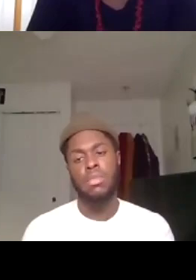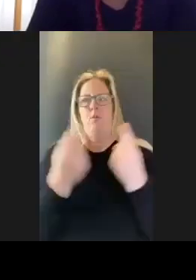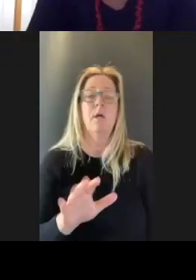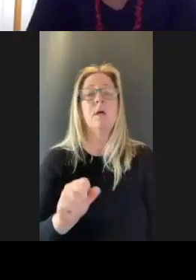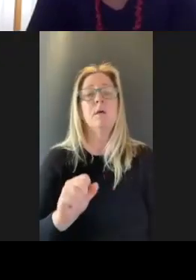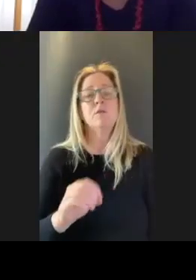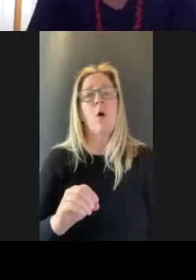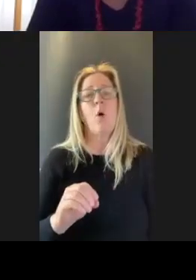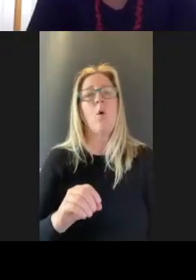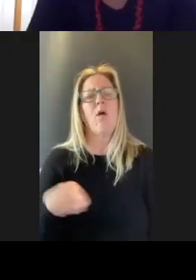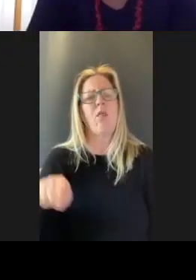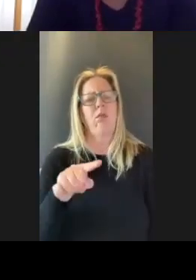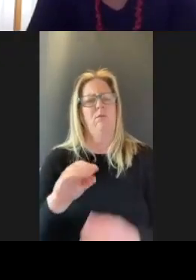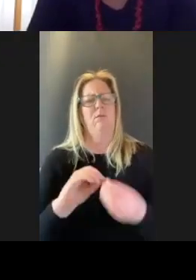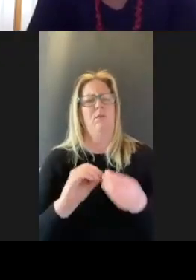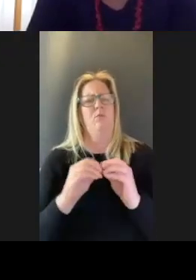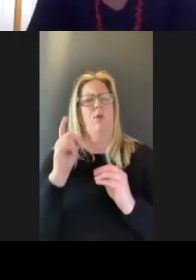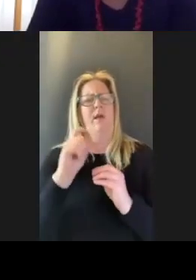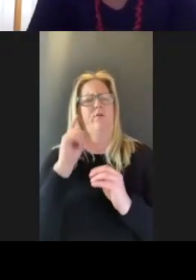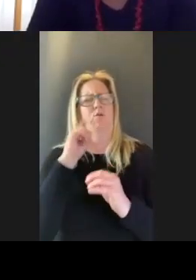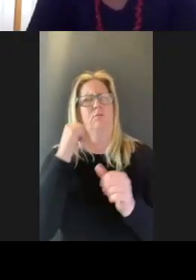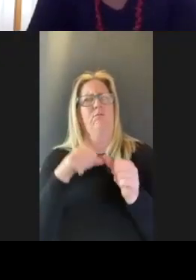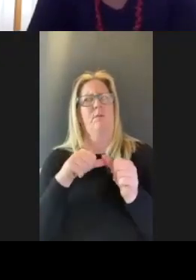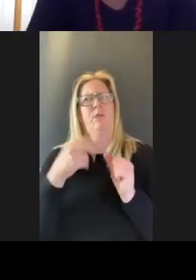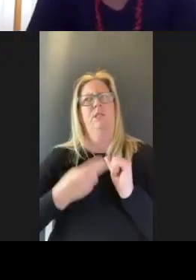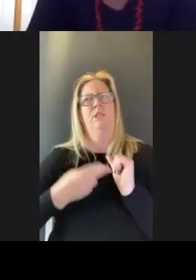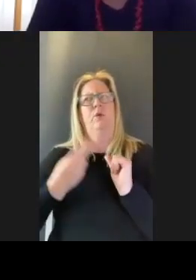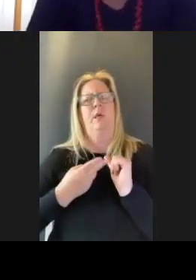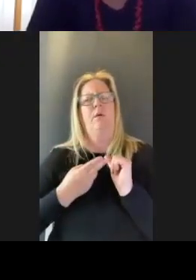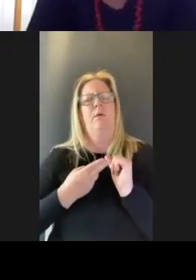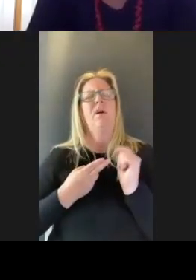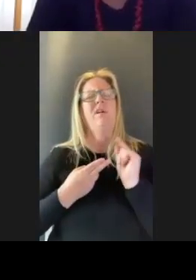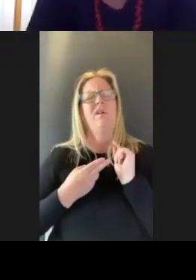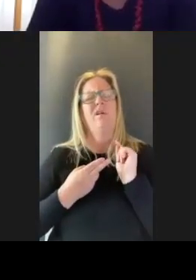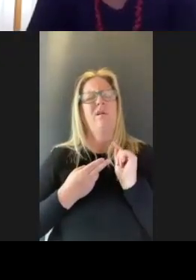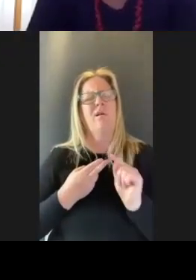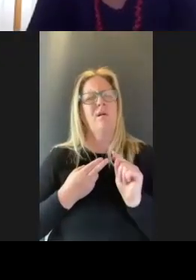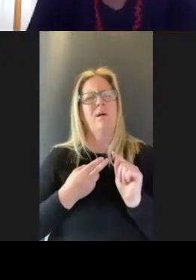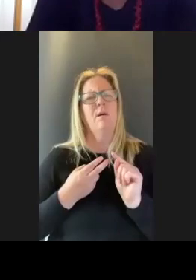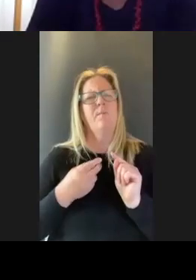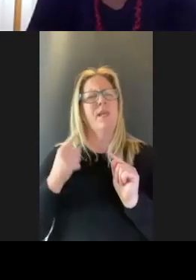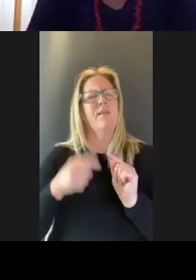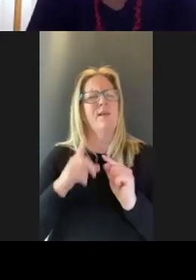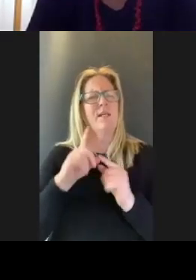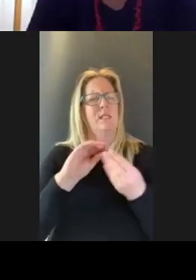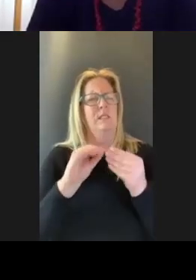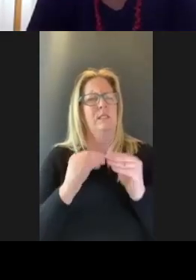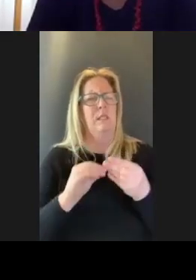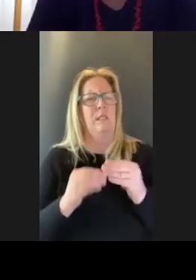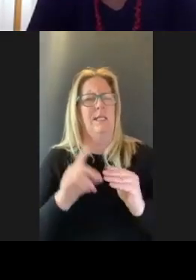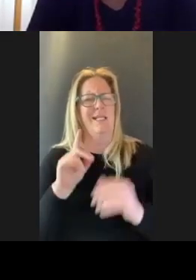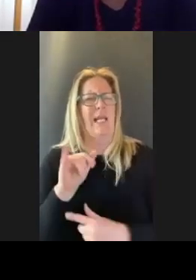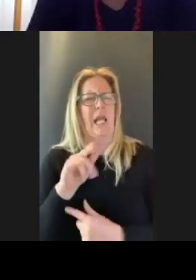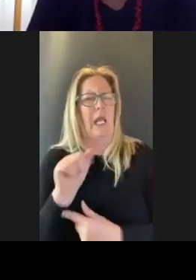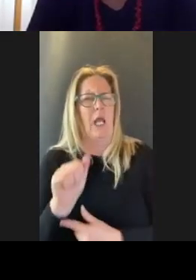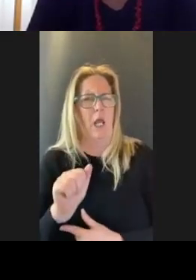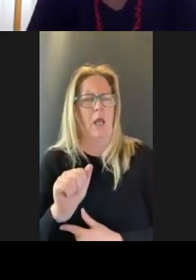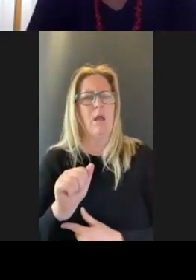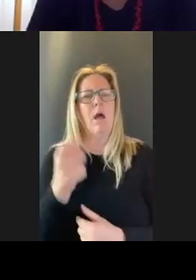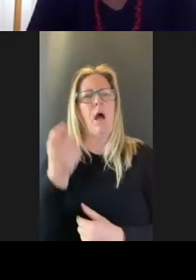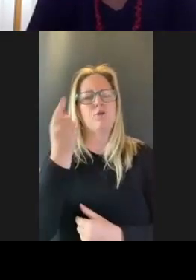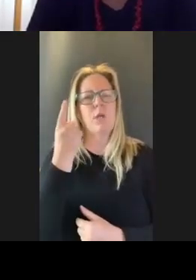are things we have to think about from a historical context, that these things did not, you know, this data of understanding